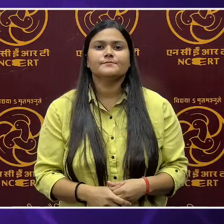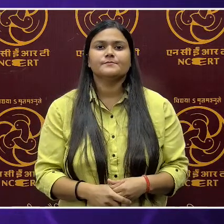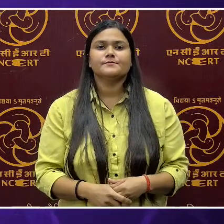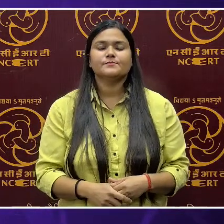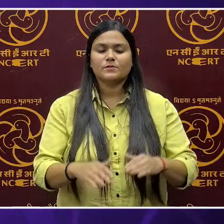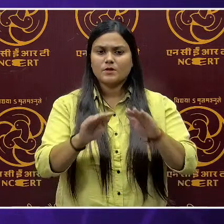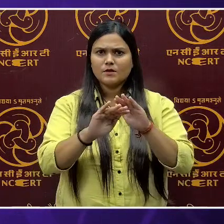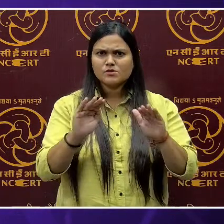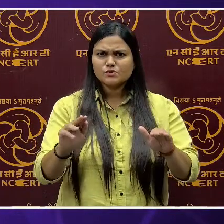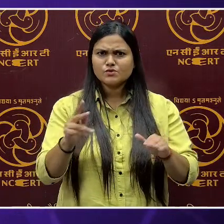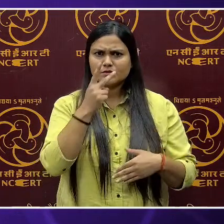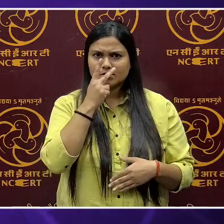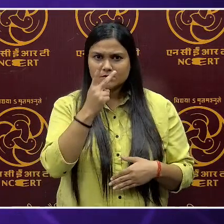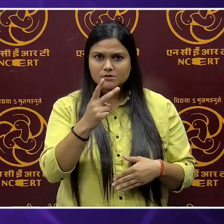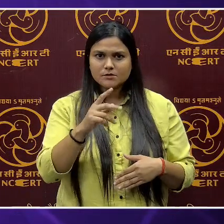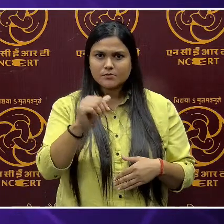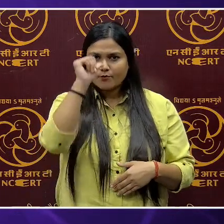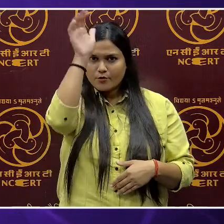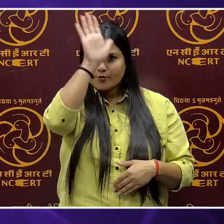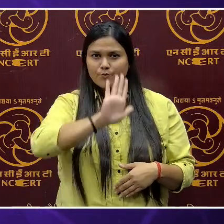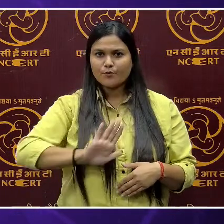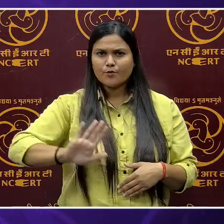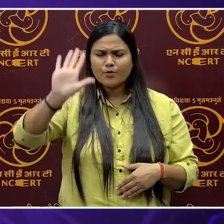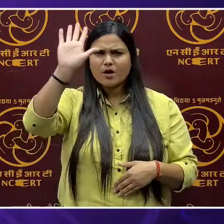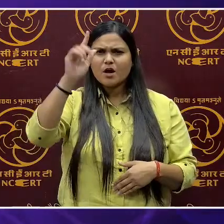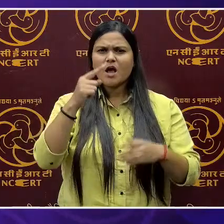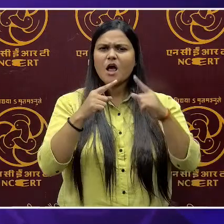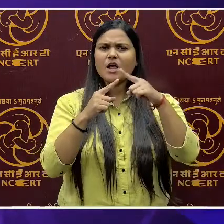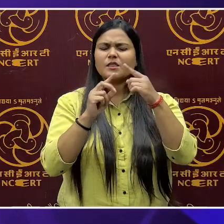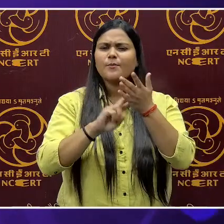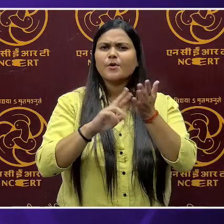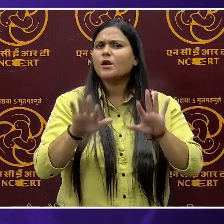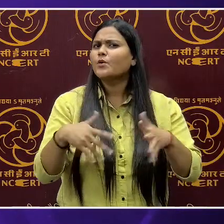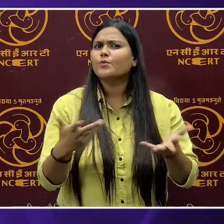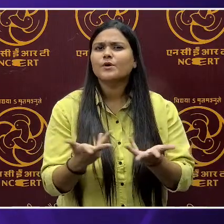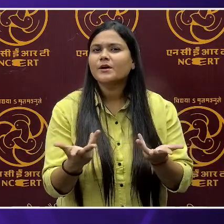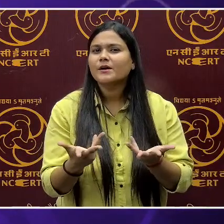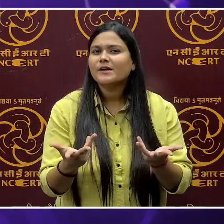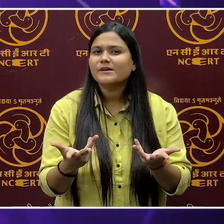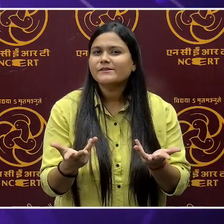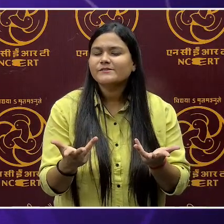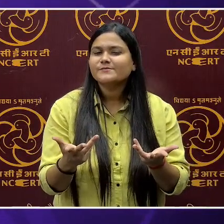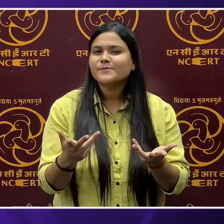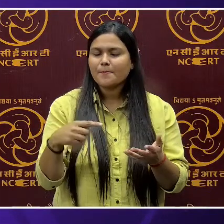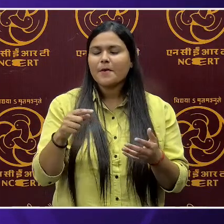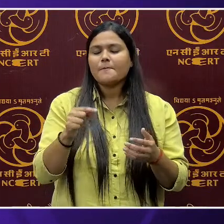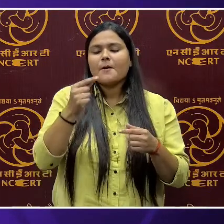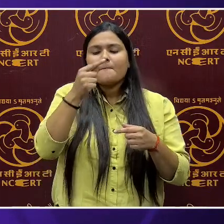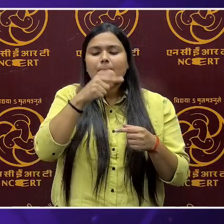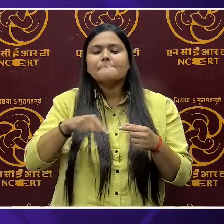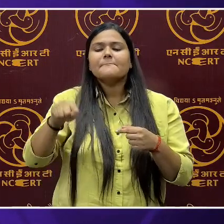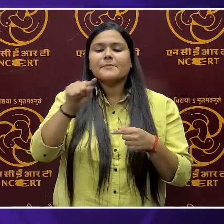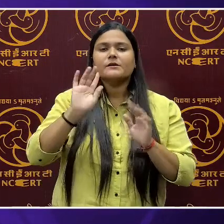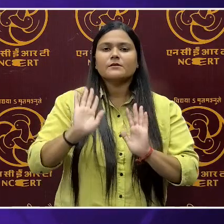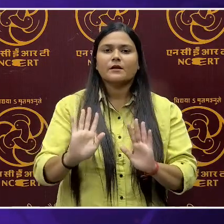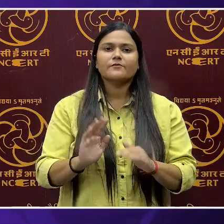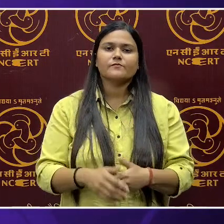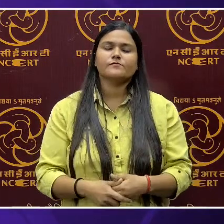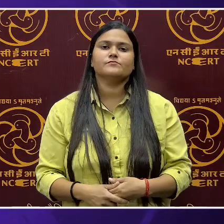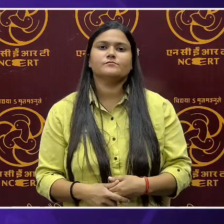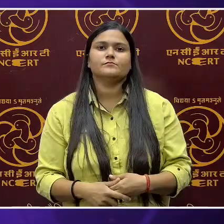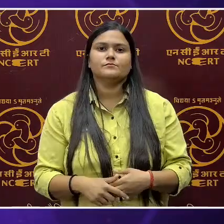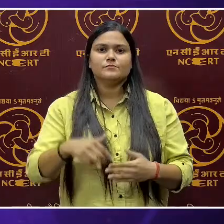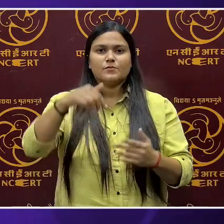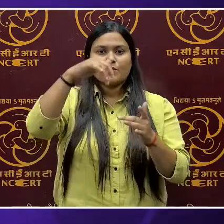Students, are you able to see where Tamil Nadu is? I have marked it. Yes, ma'am. So it's in